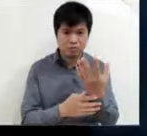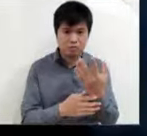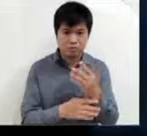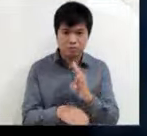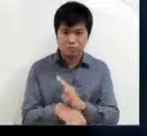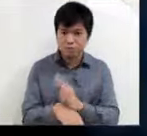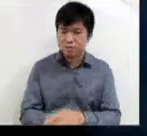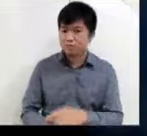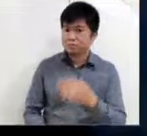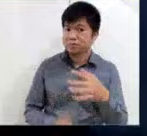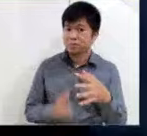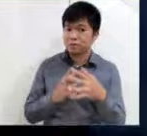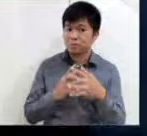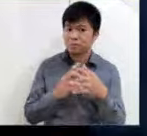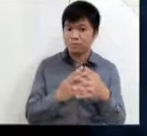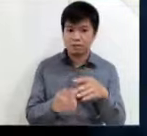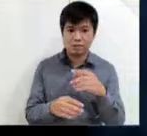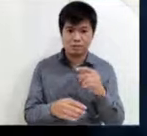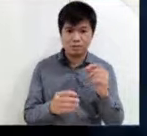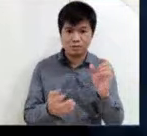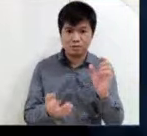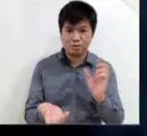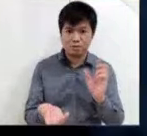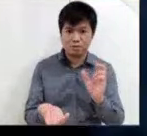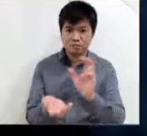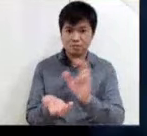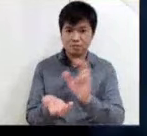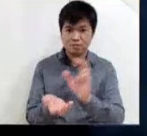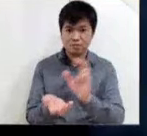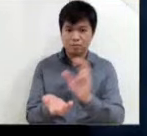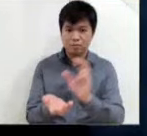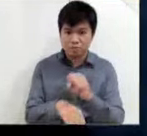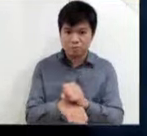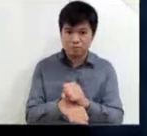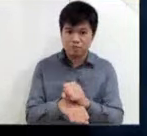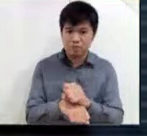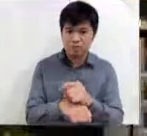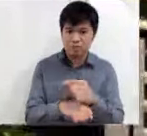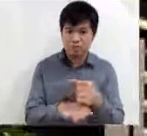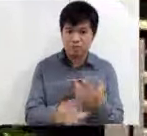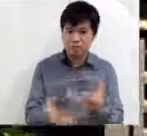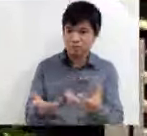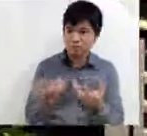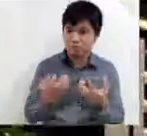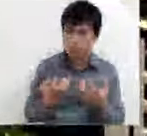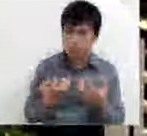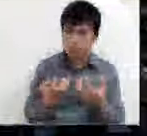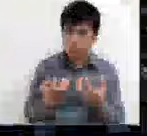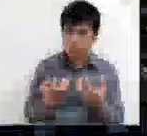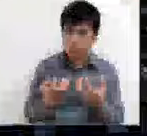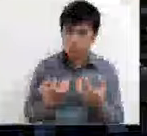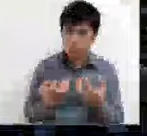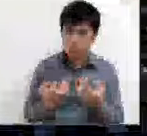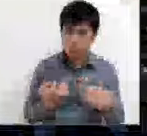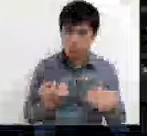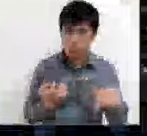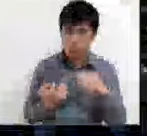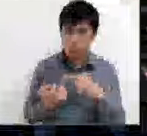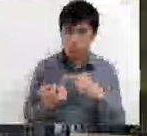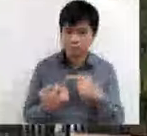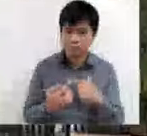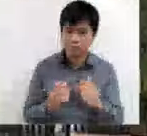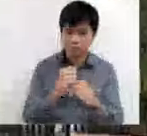Philippines the way they look, I think, at all, you know, any country. They want transparency and predictability. Do we have